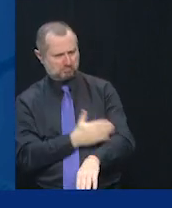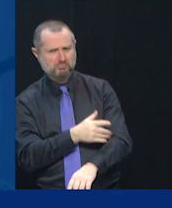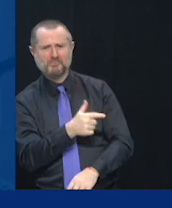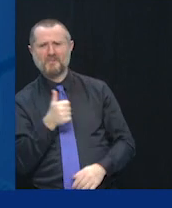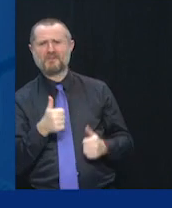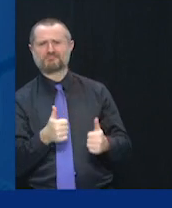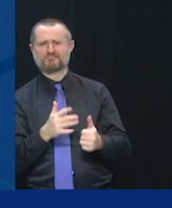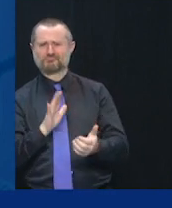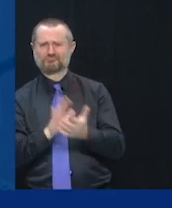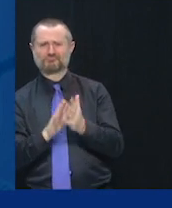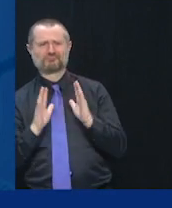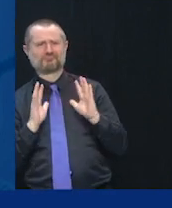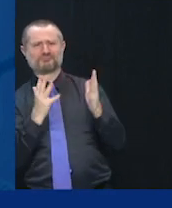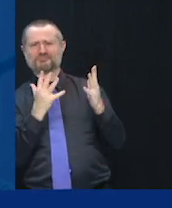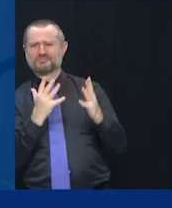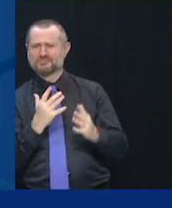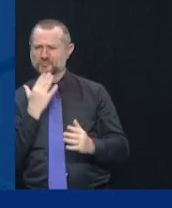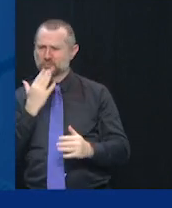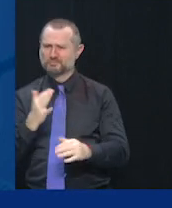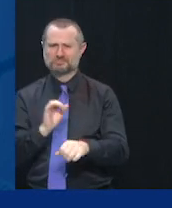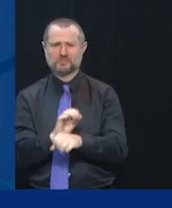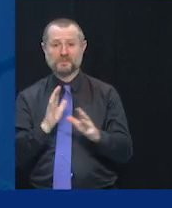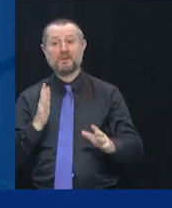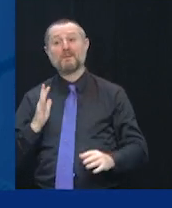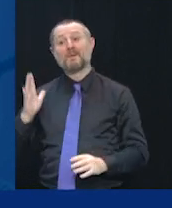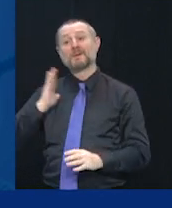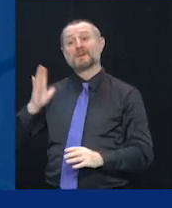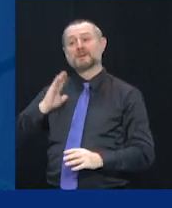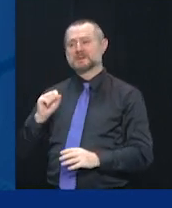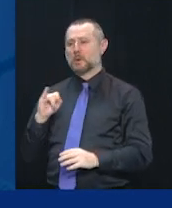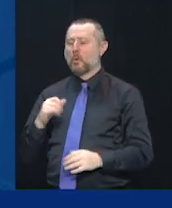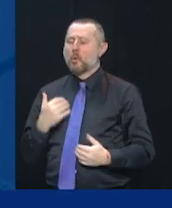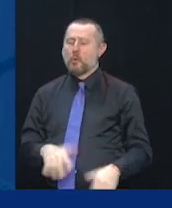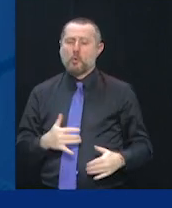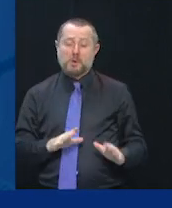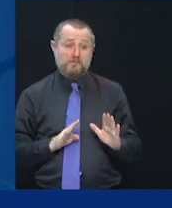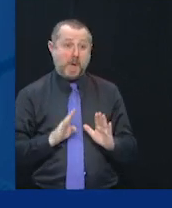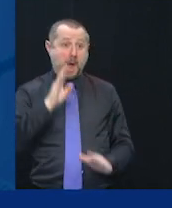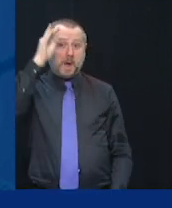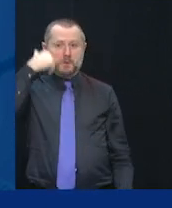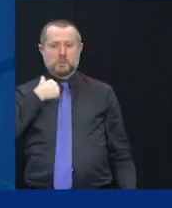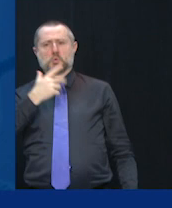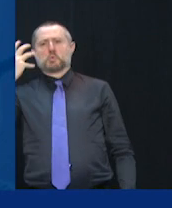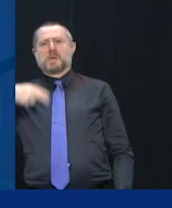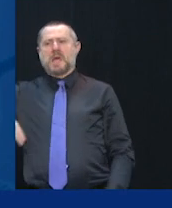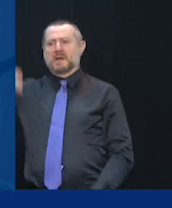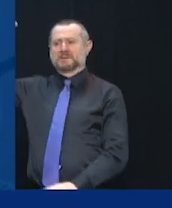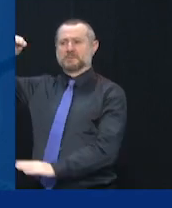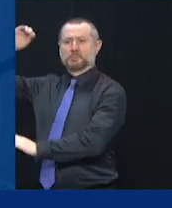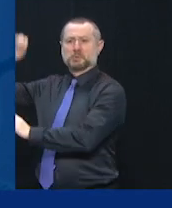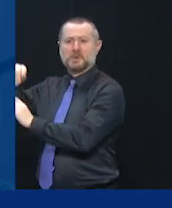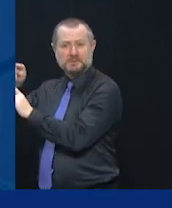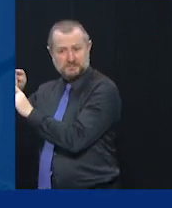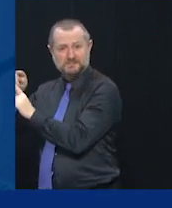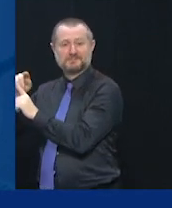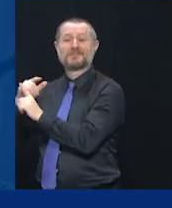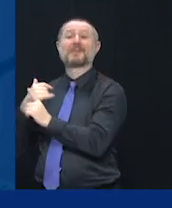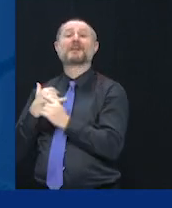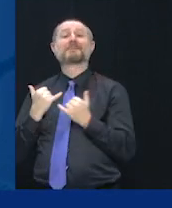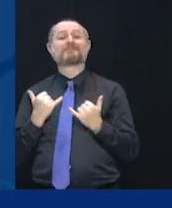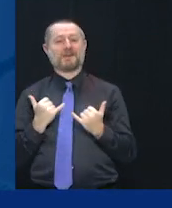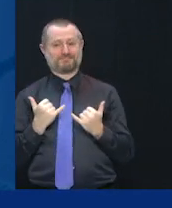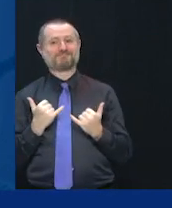very much because Staten Island was disproportionately high for a long period of time. More people